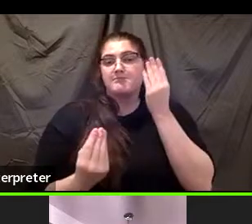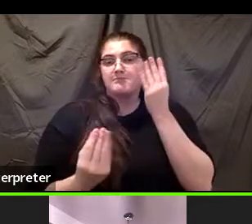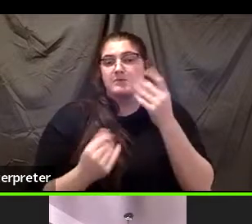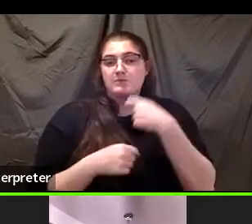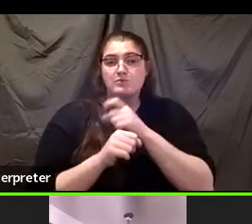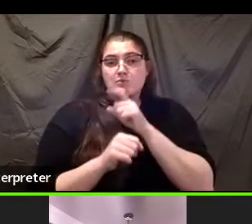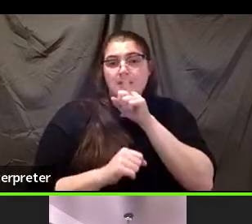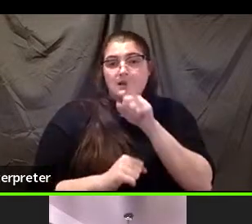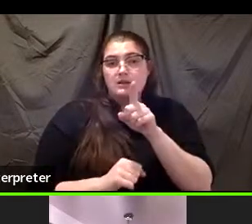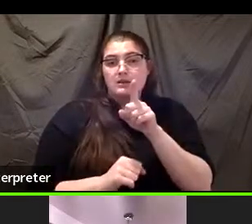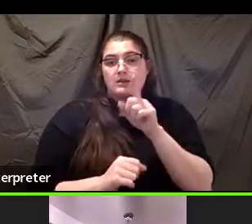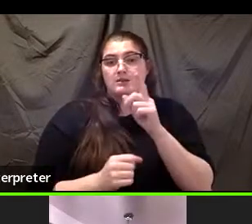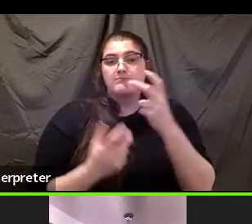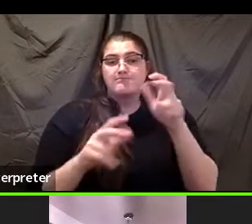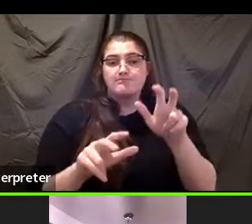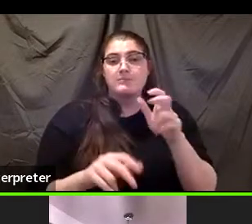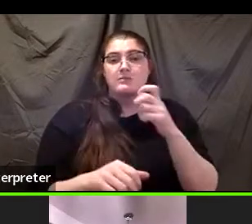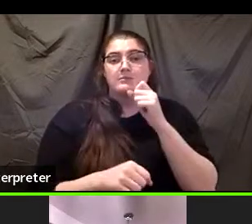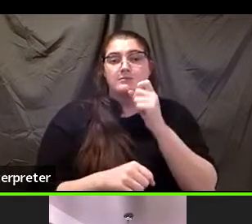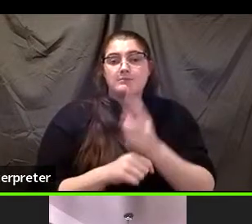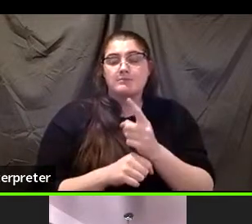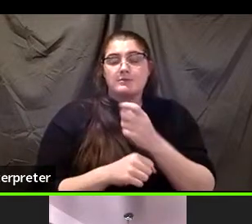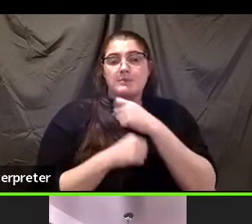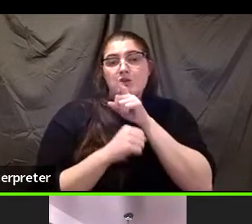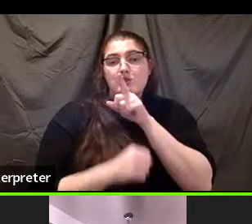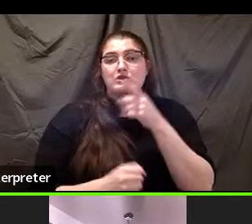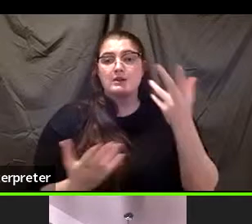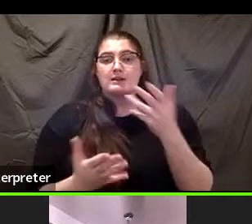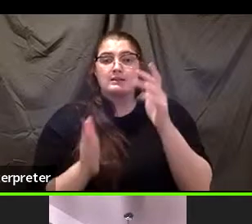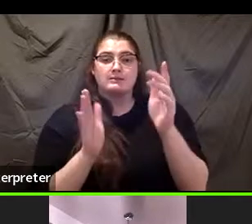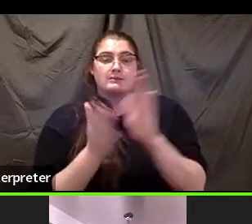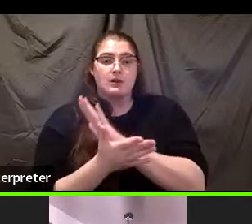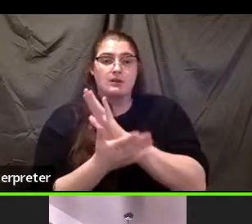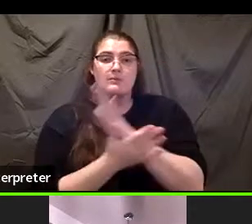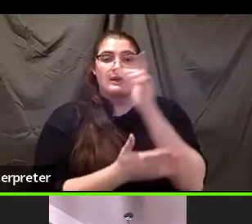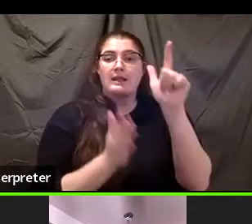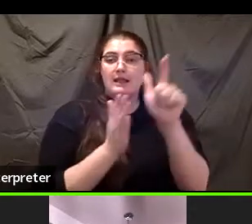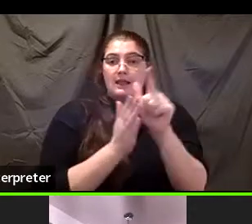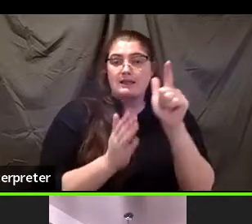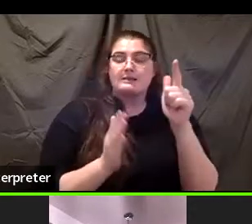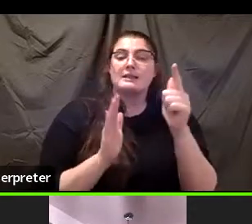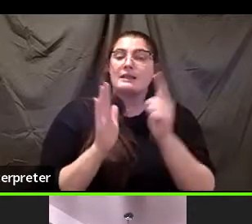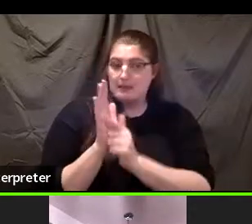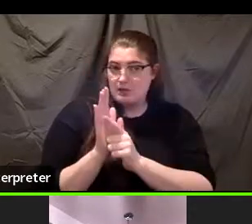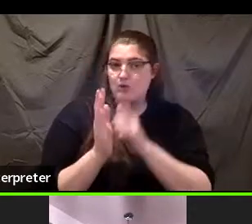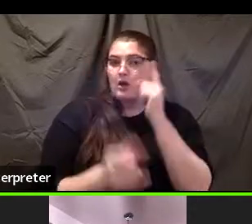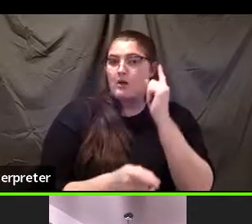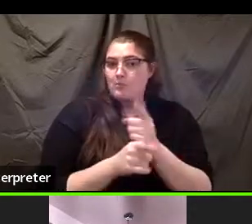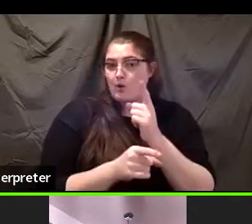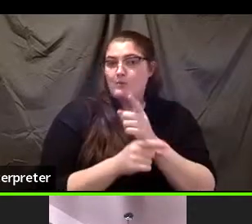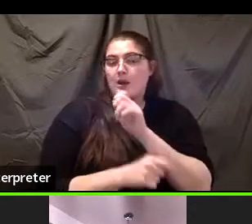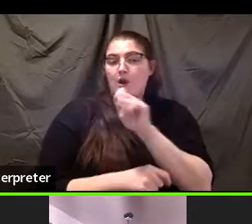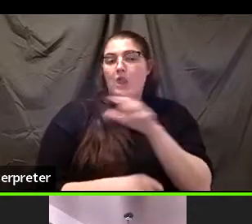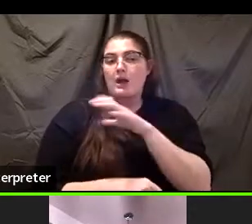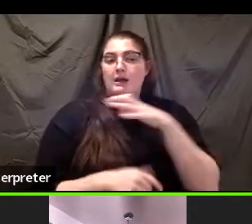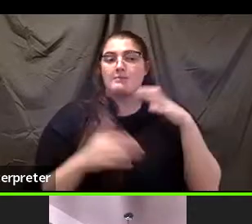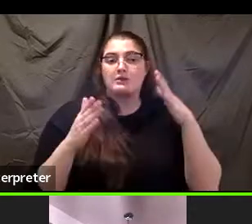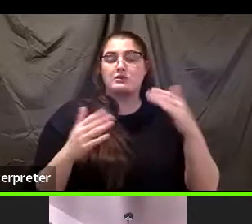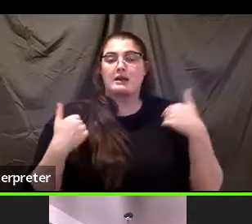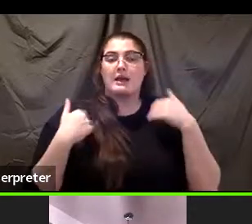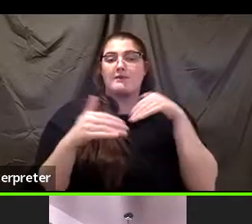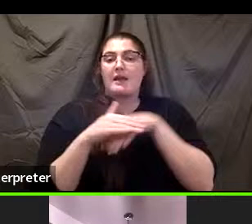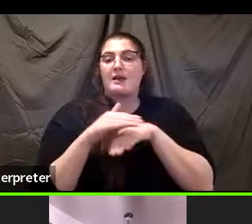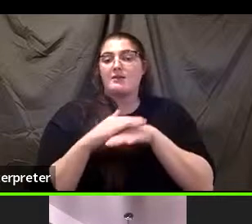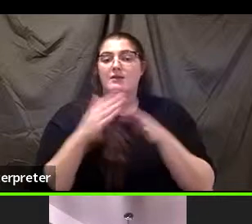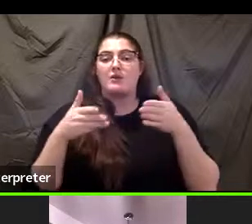document is legal, appropriate, and that all commissioners have access. The way the commission has